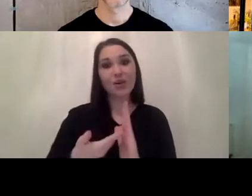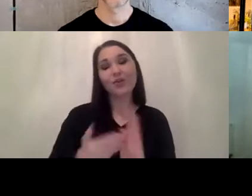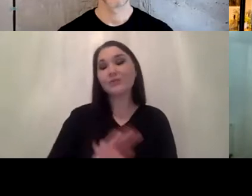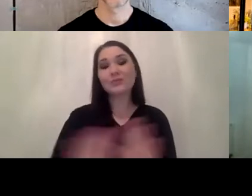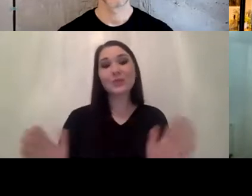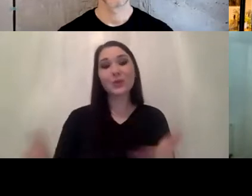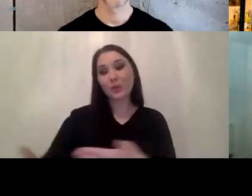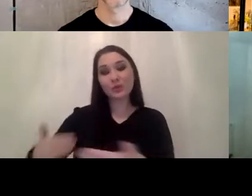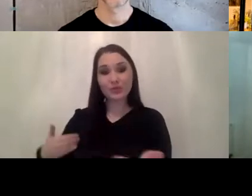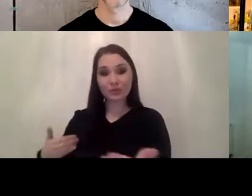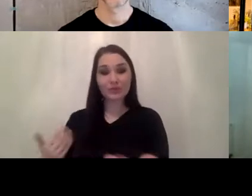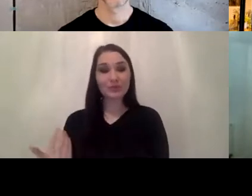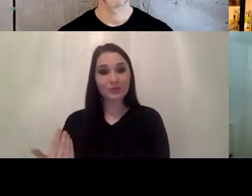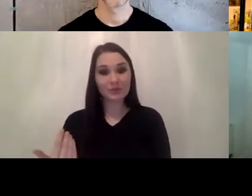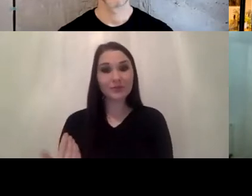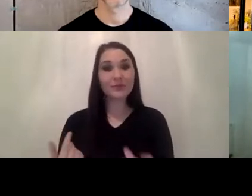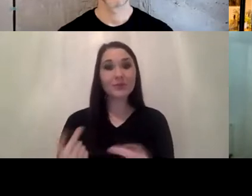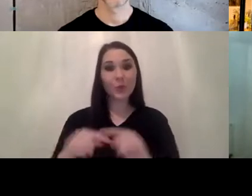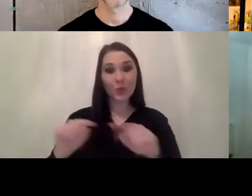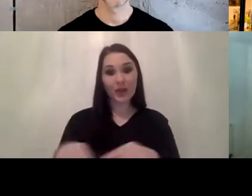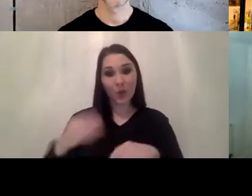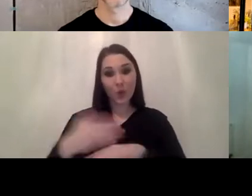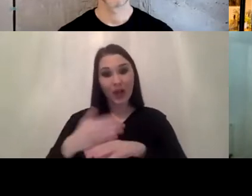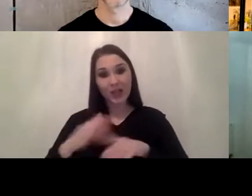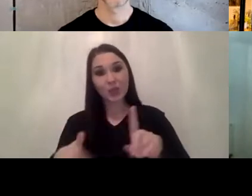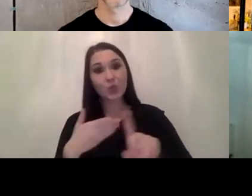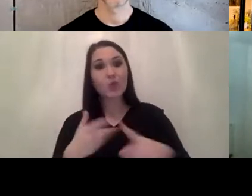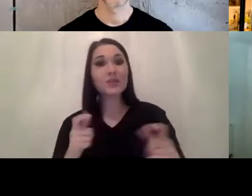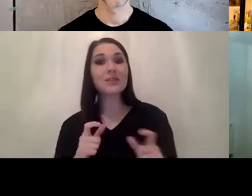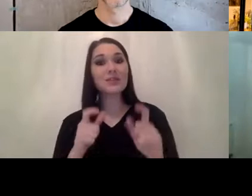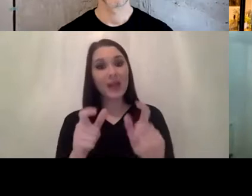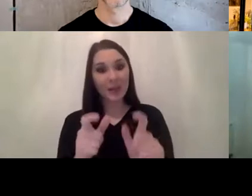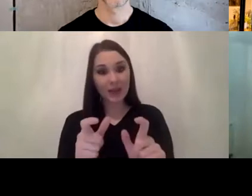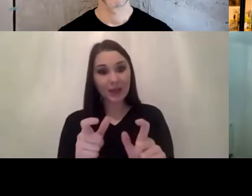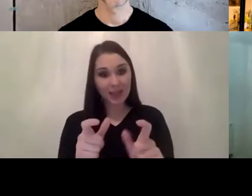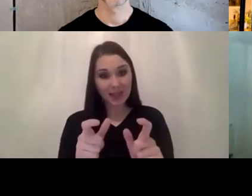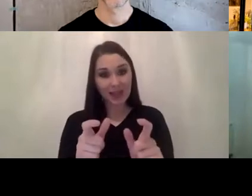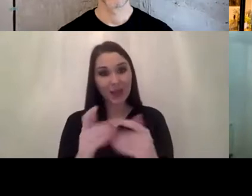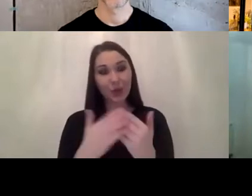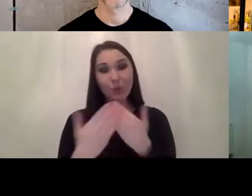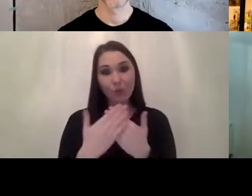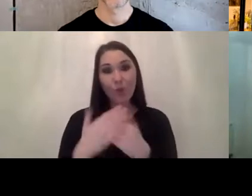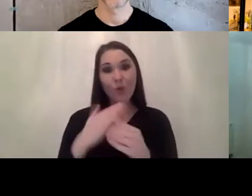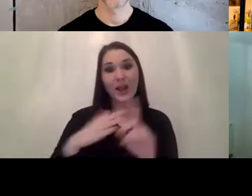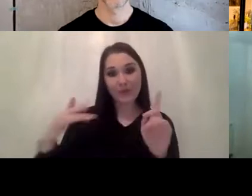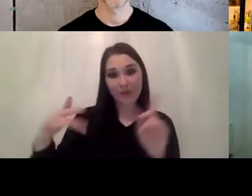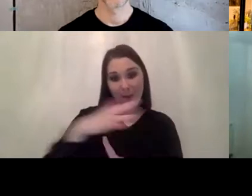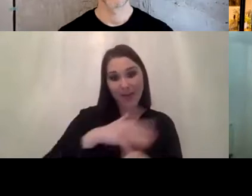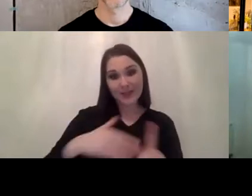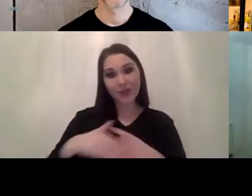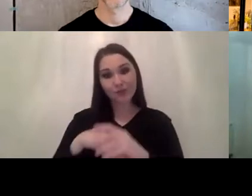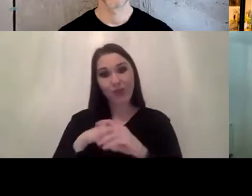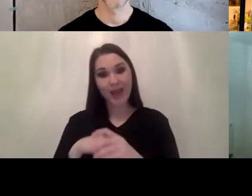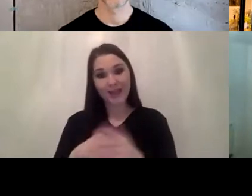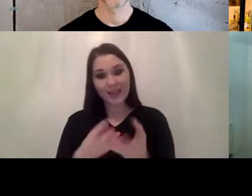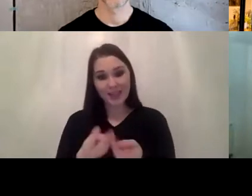on the part that we're working towards sustainability and we're working towards more environmentally friendly solutions.